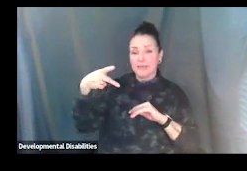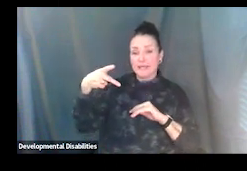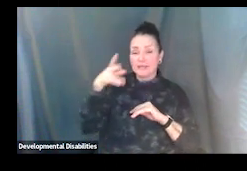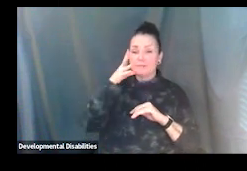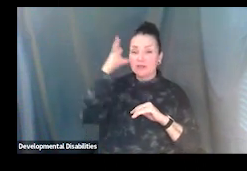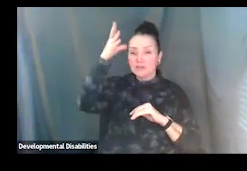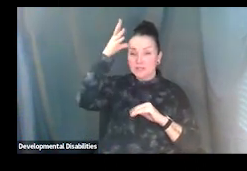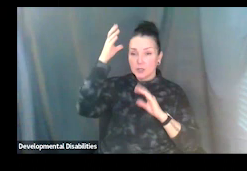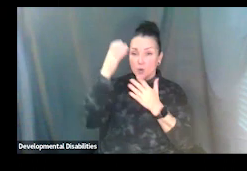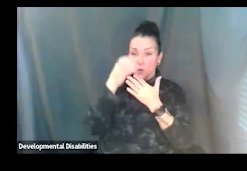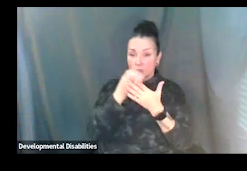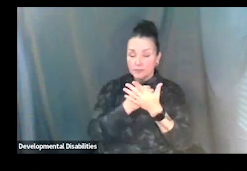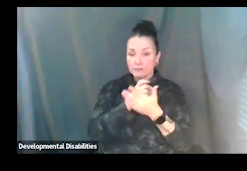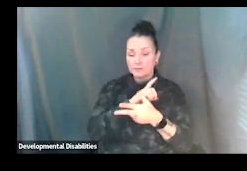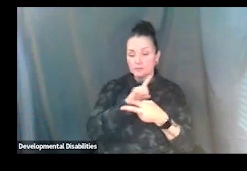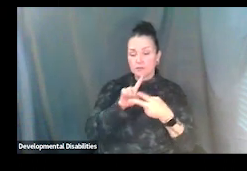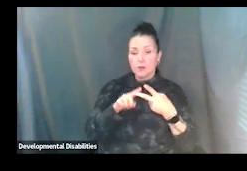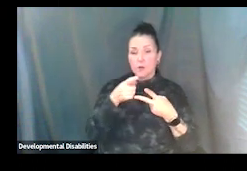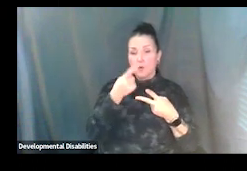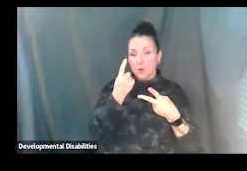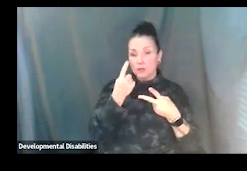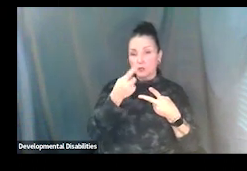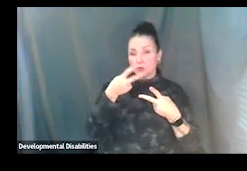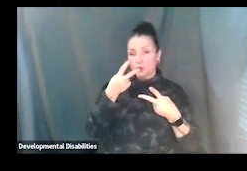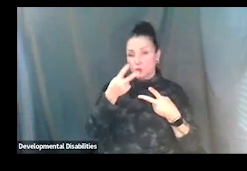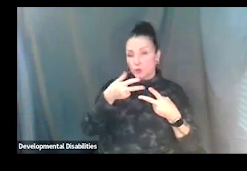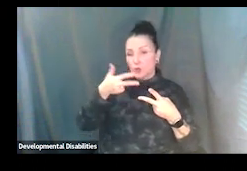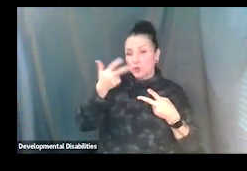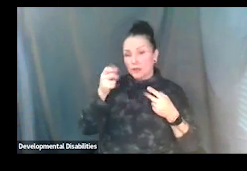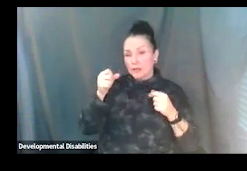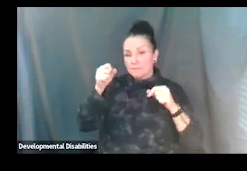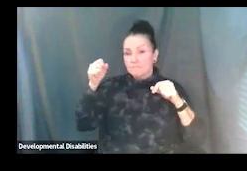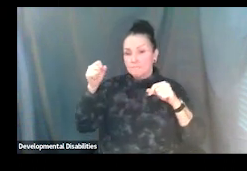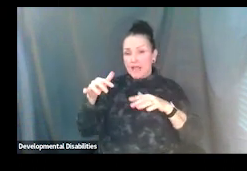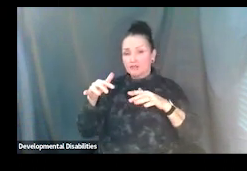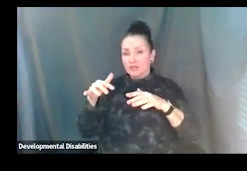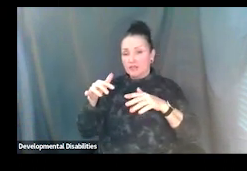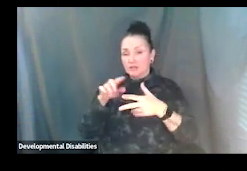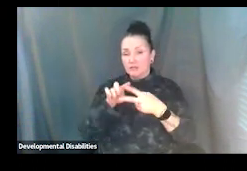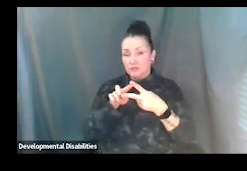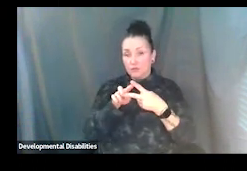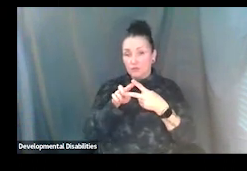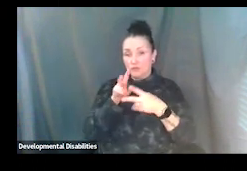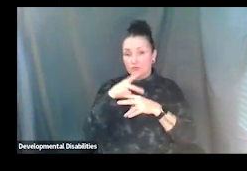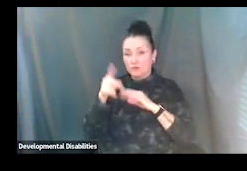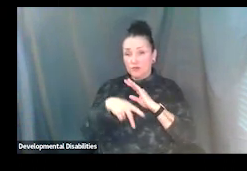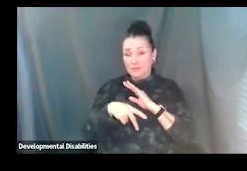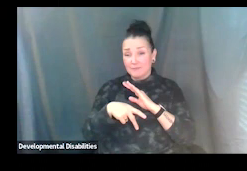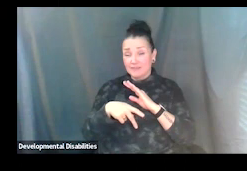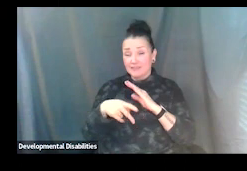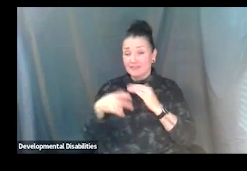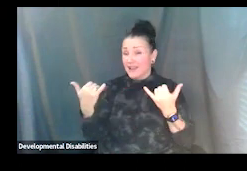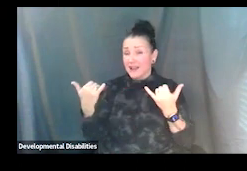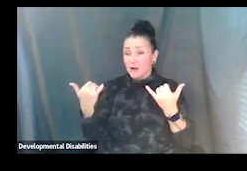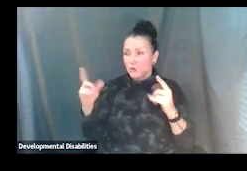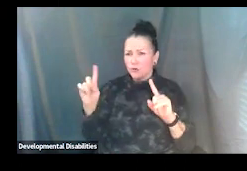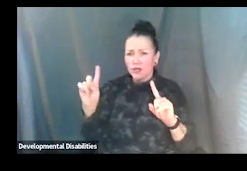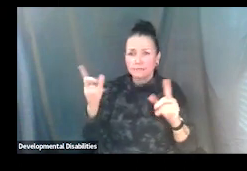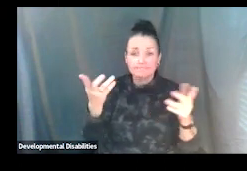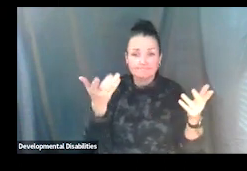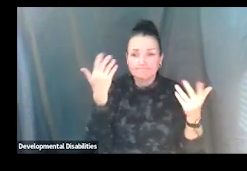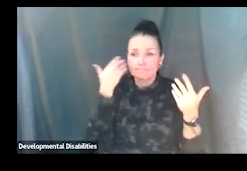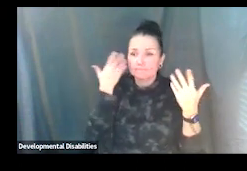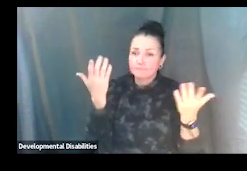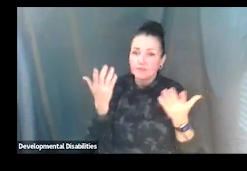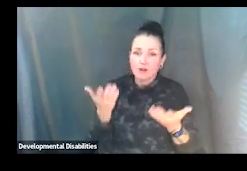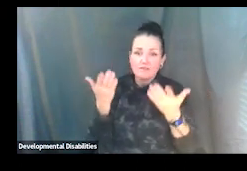Other things like 1, 2, 3 Magic, like a lot of things that were provided, and of course COVID affected it, but even before that,